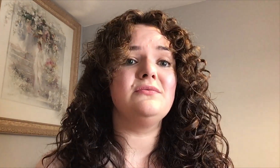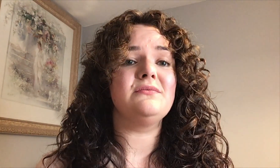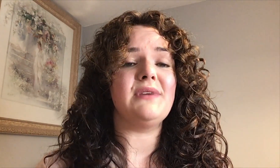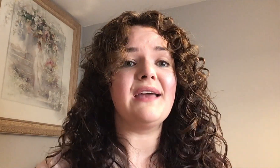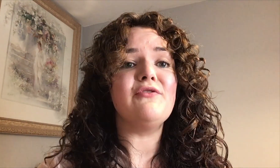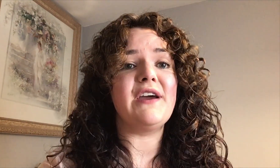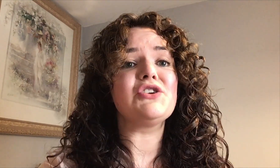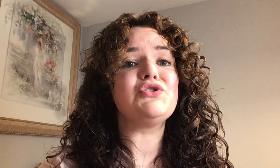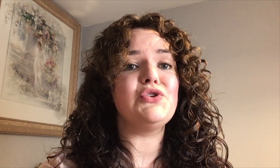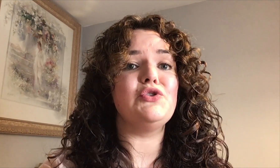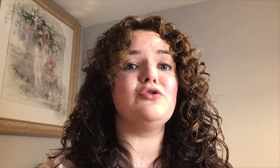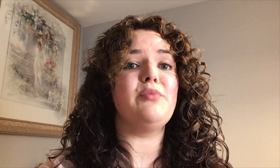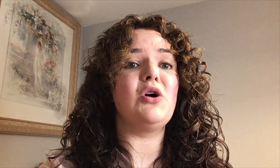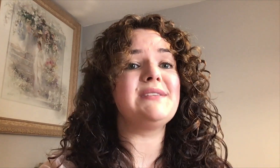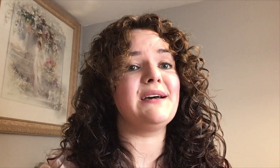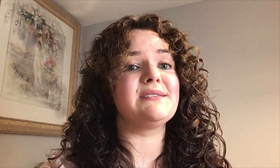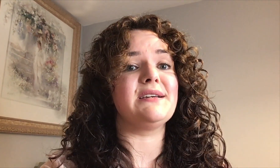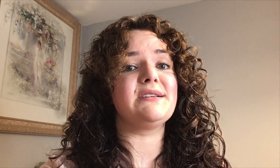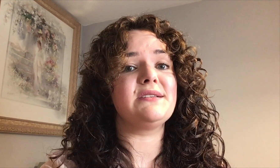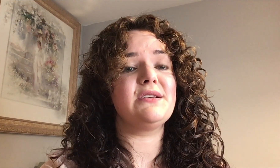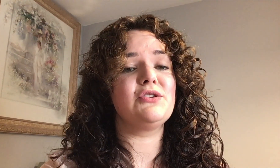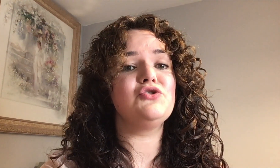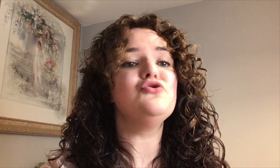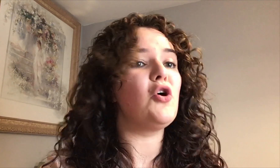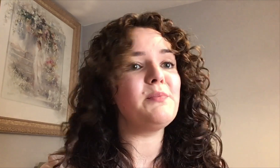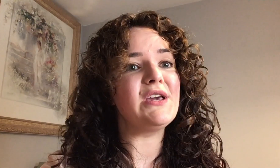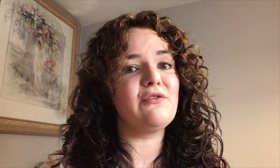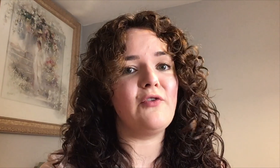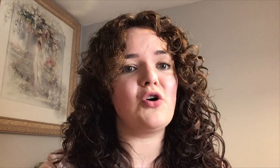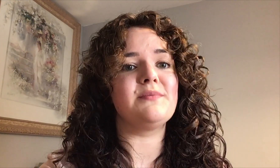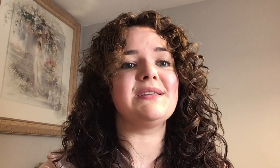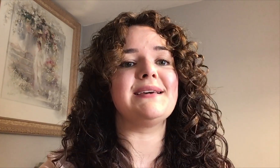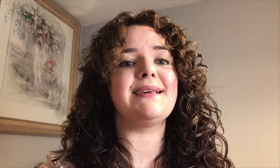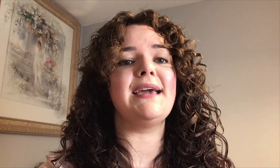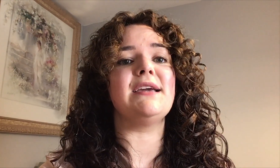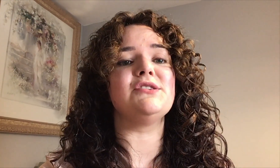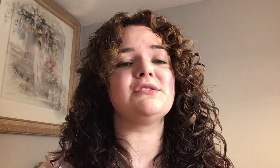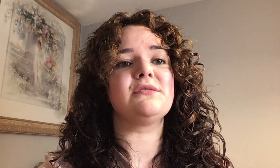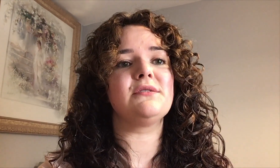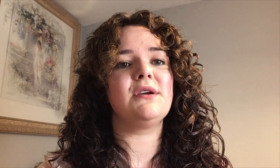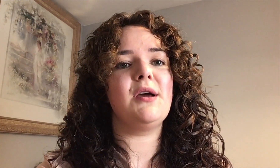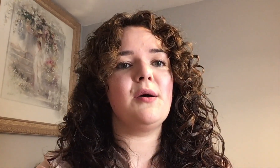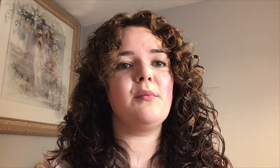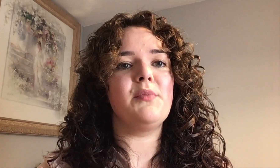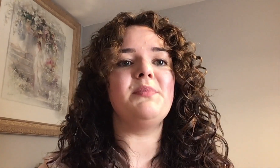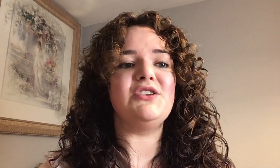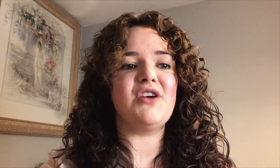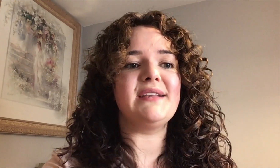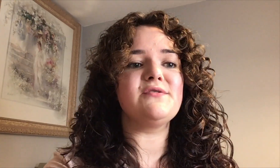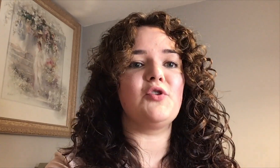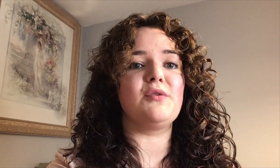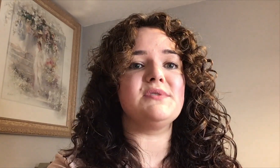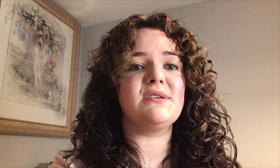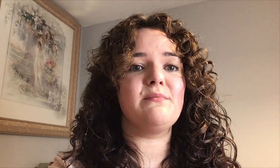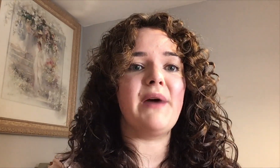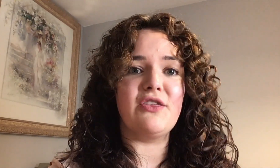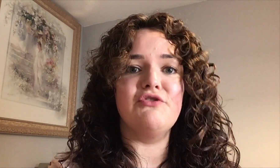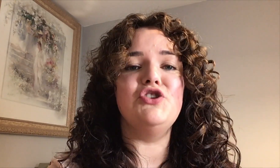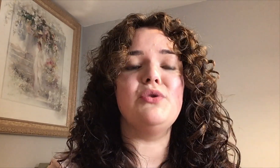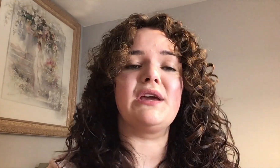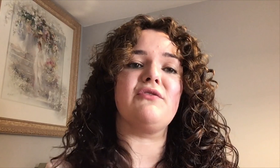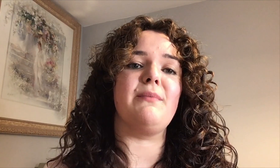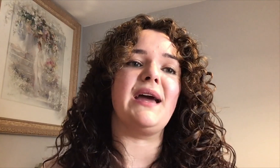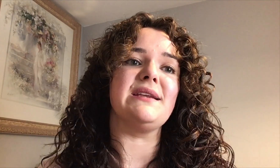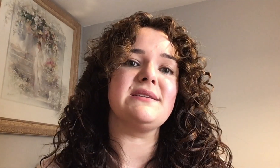no. In verse 2, Paul tells us, "Do not be conformed to this age, but be transformed by